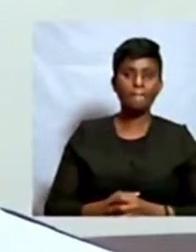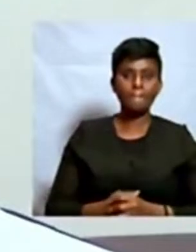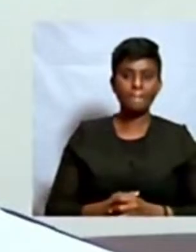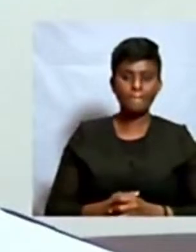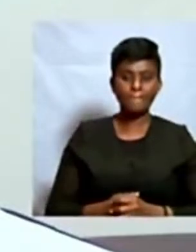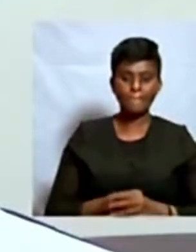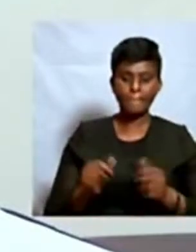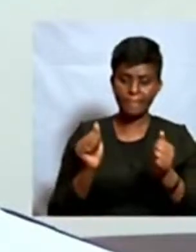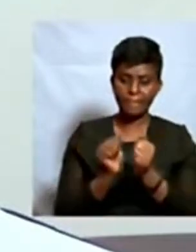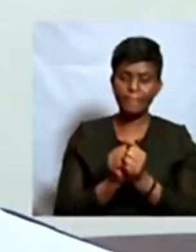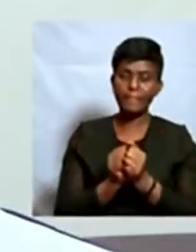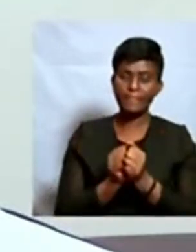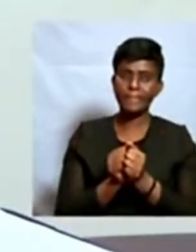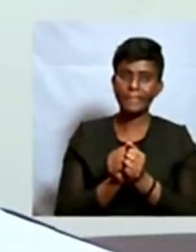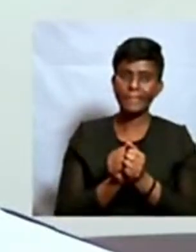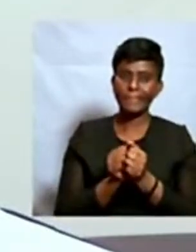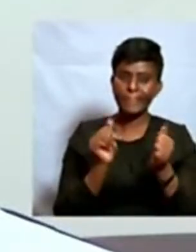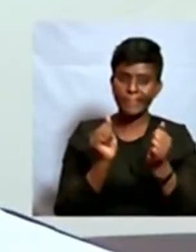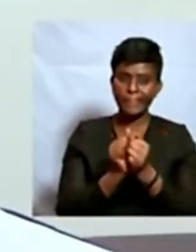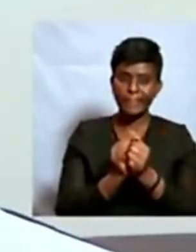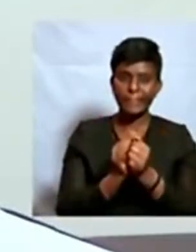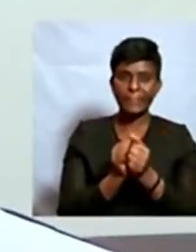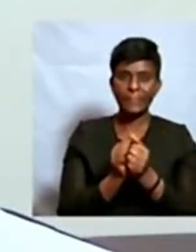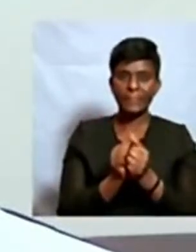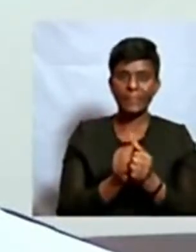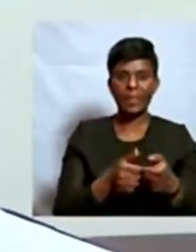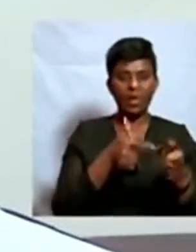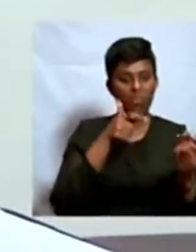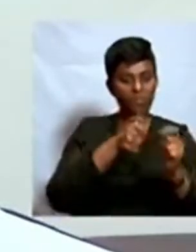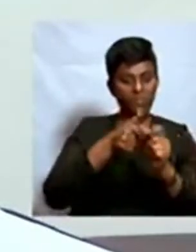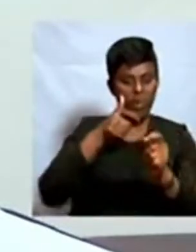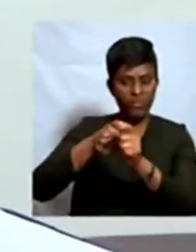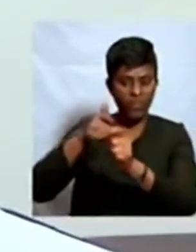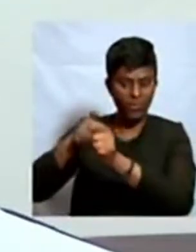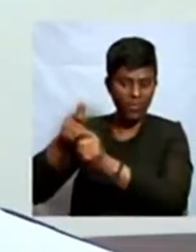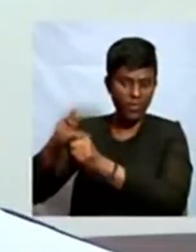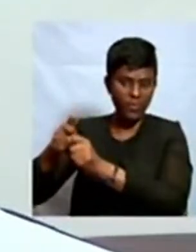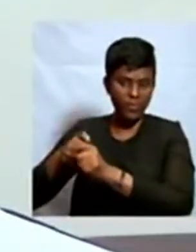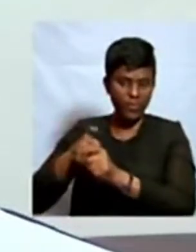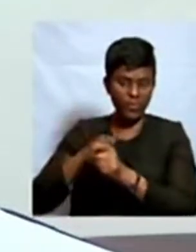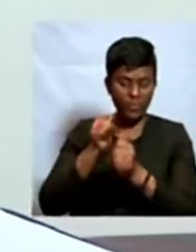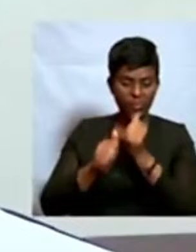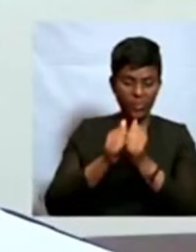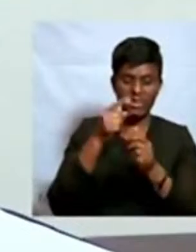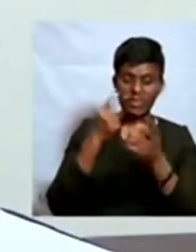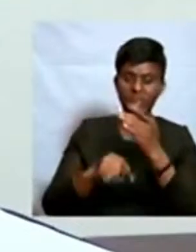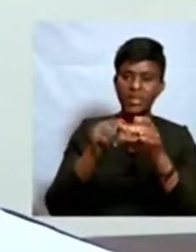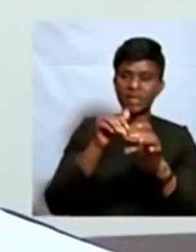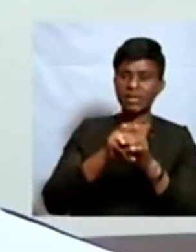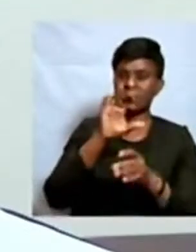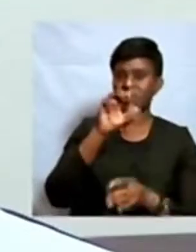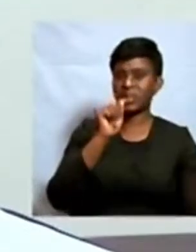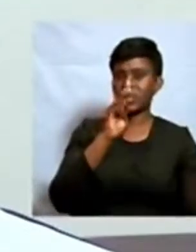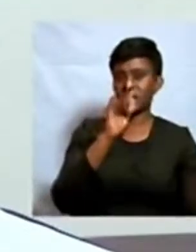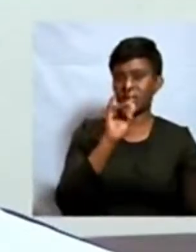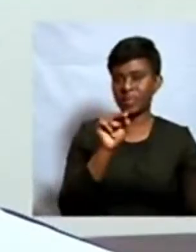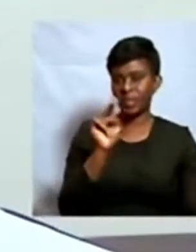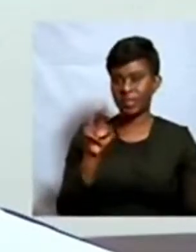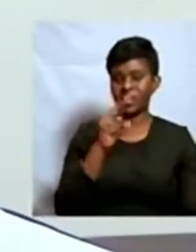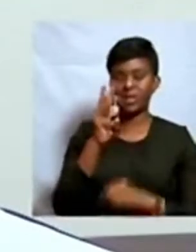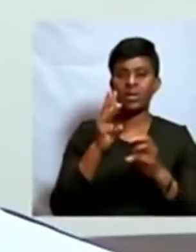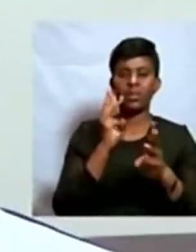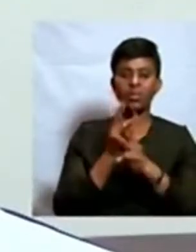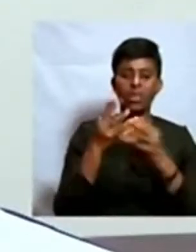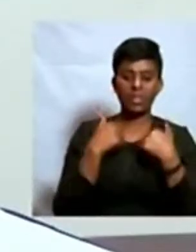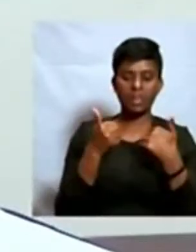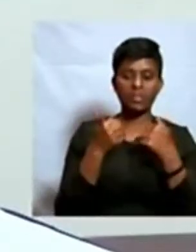In terms of the insecticide that's sprayed onto the cabin, that is a World Health